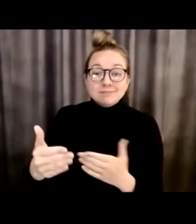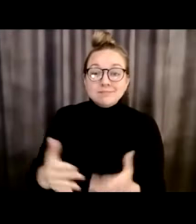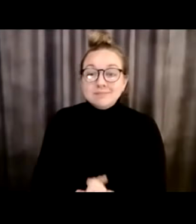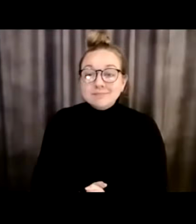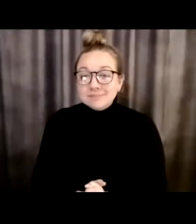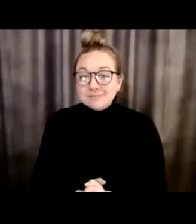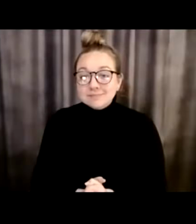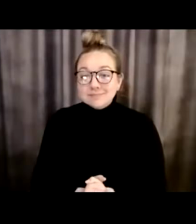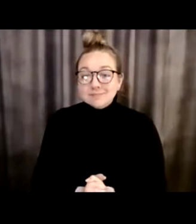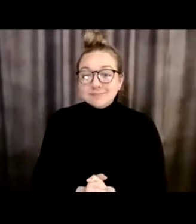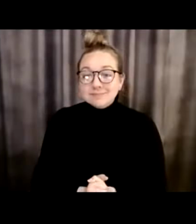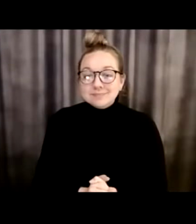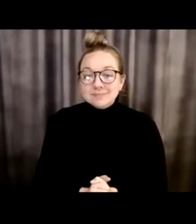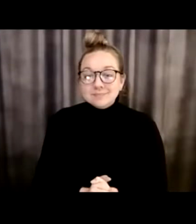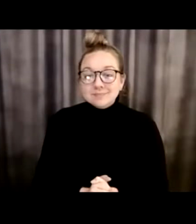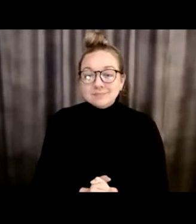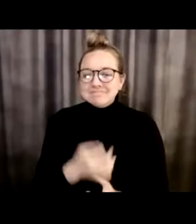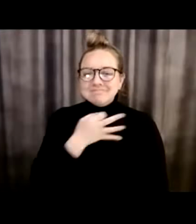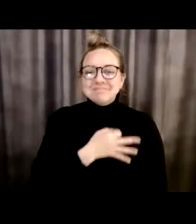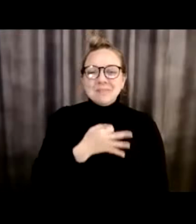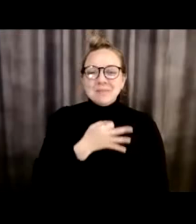What did you all think we had to do?